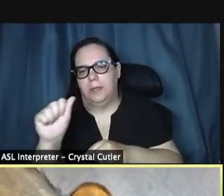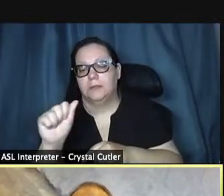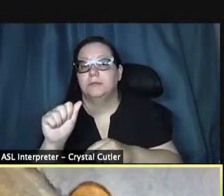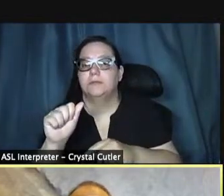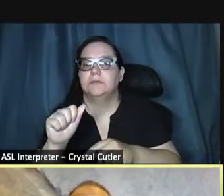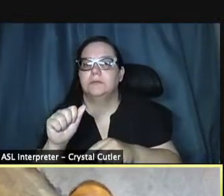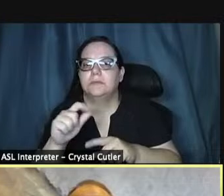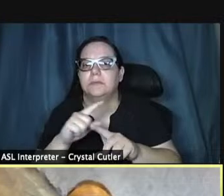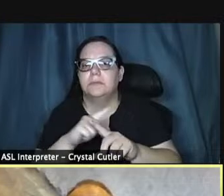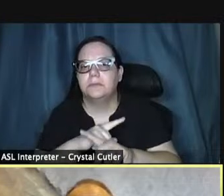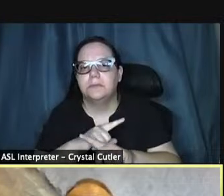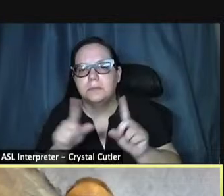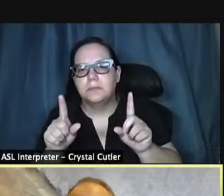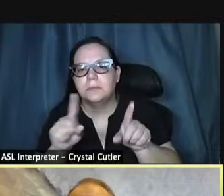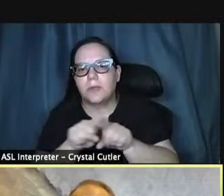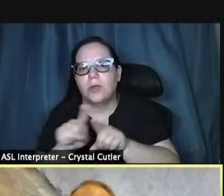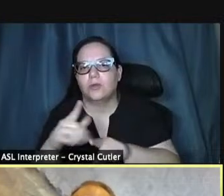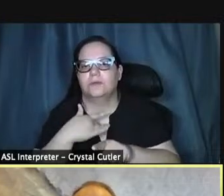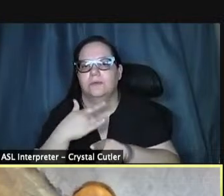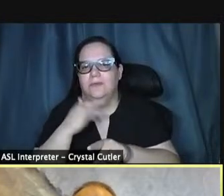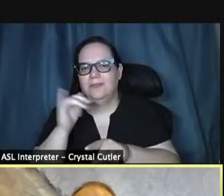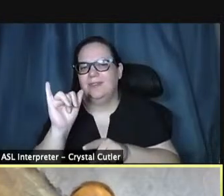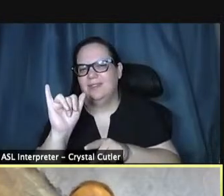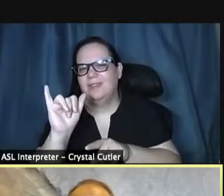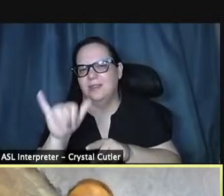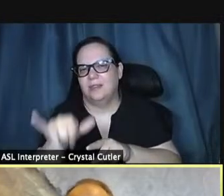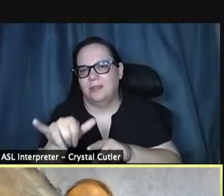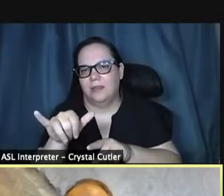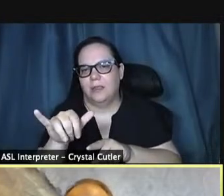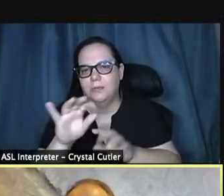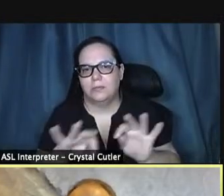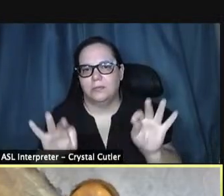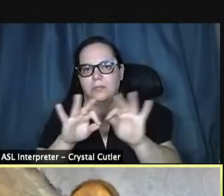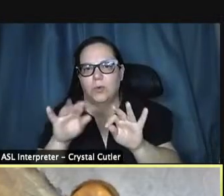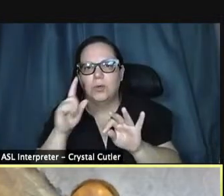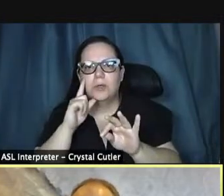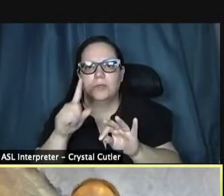comms and nav, and this is being defined by 2 commercial consortia right now.